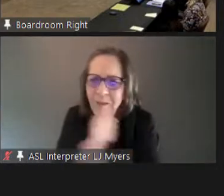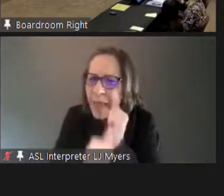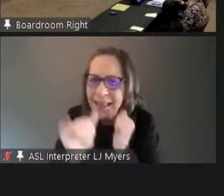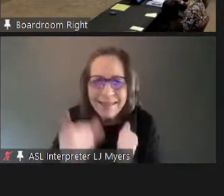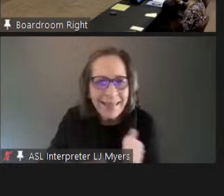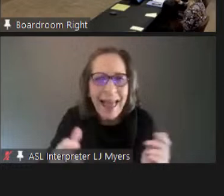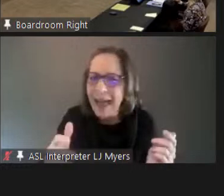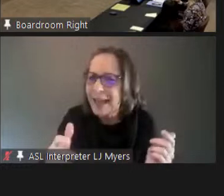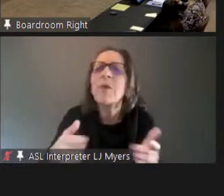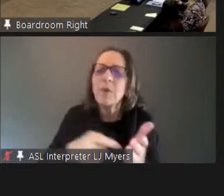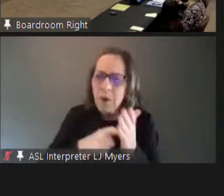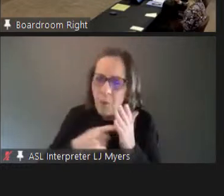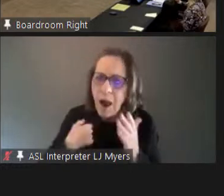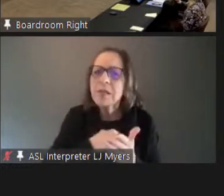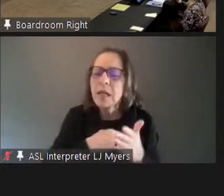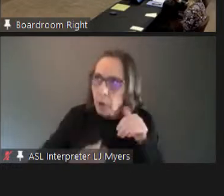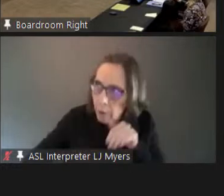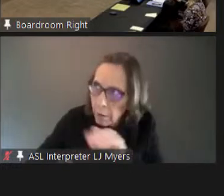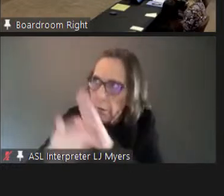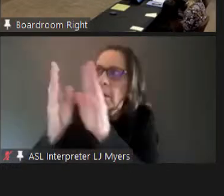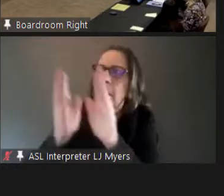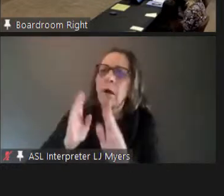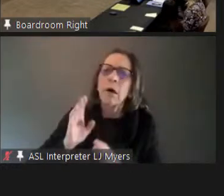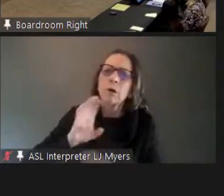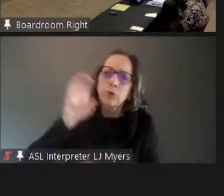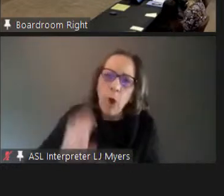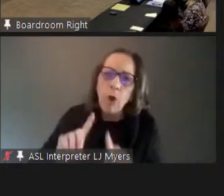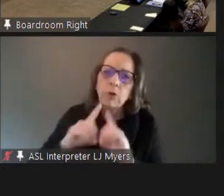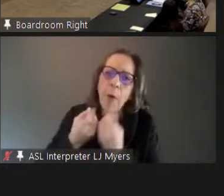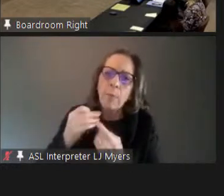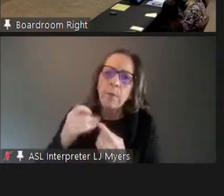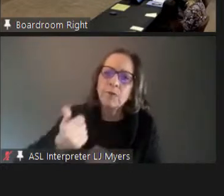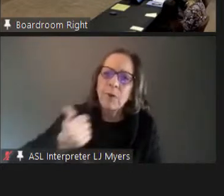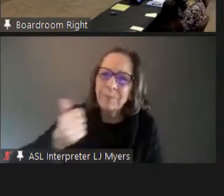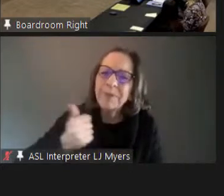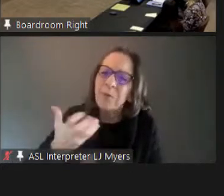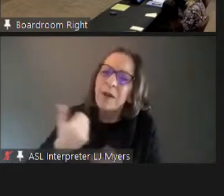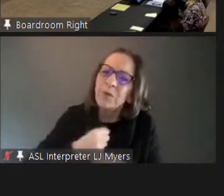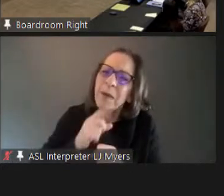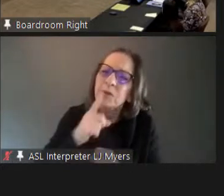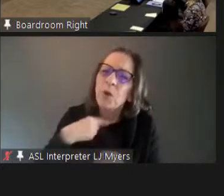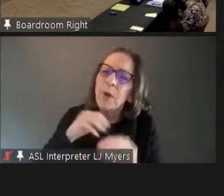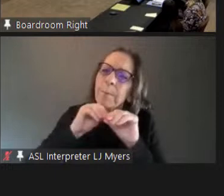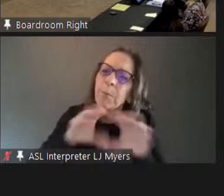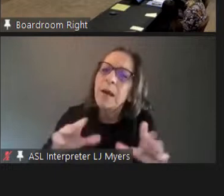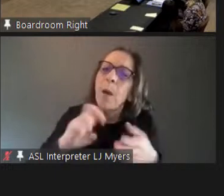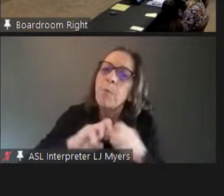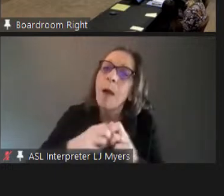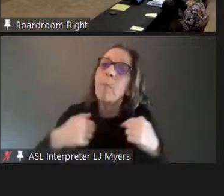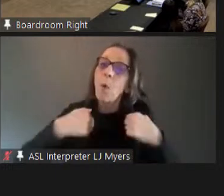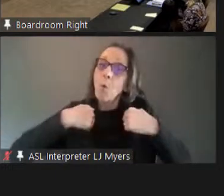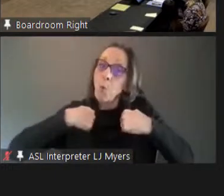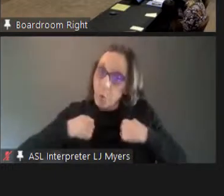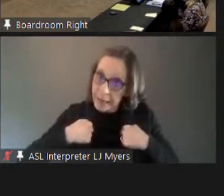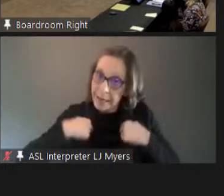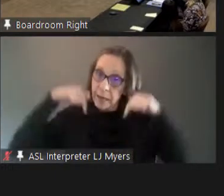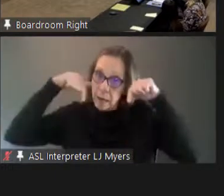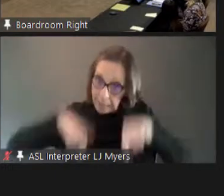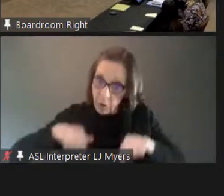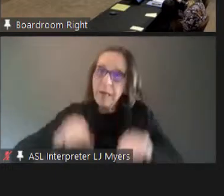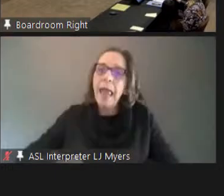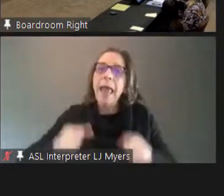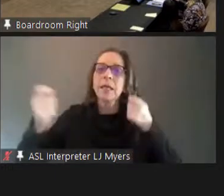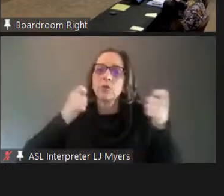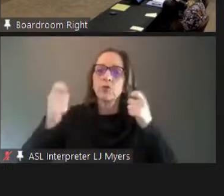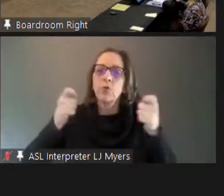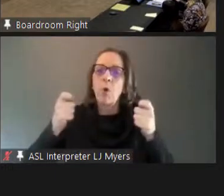That requires us to go to the Chicago Department of Transportation. So we really want to make sure that we're putting out a problem statement that is within the agency's control that